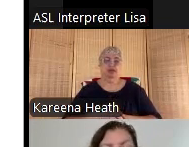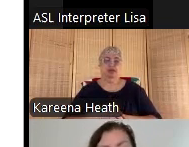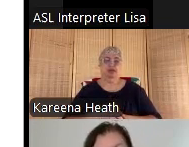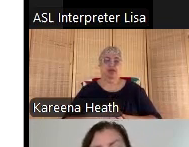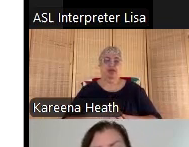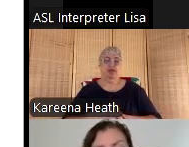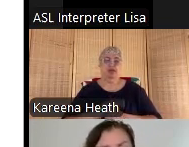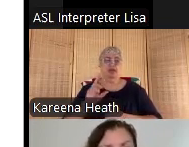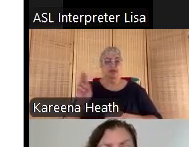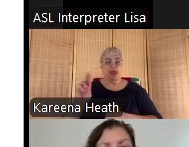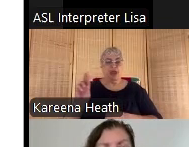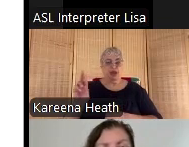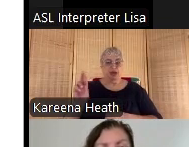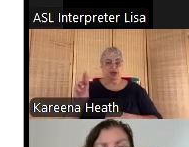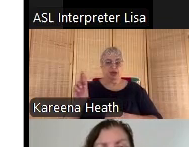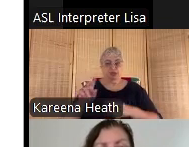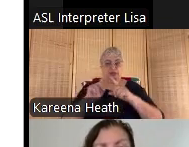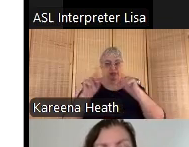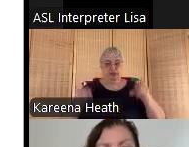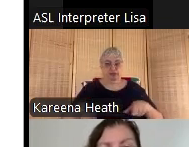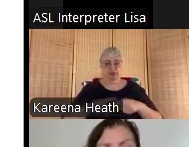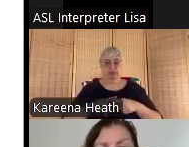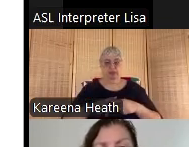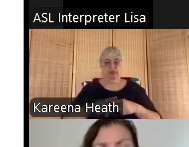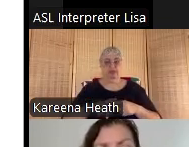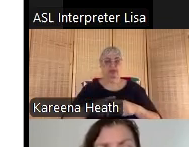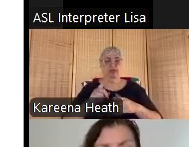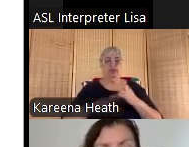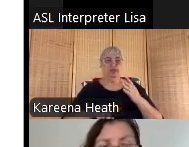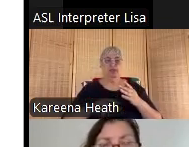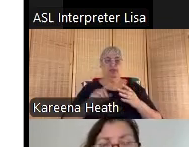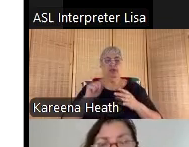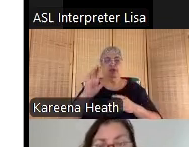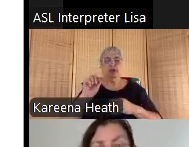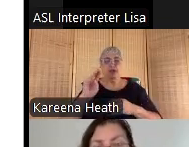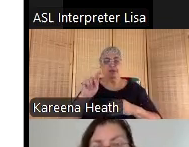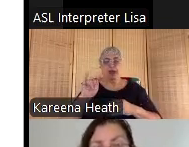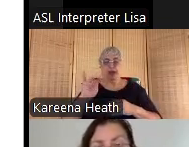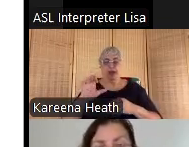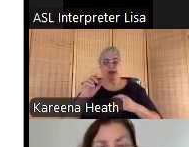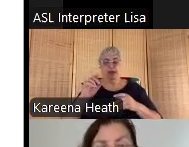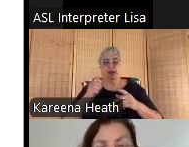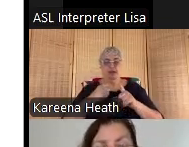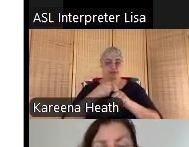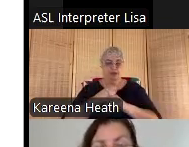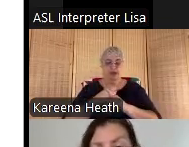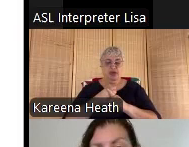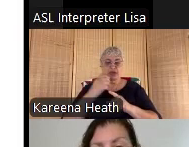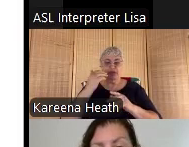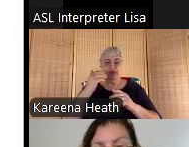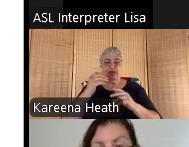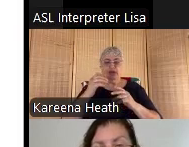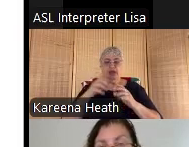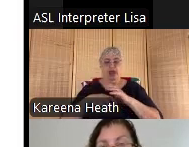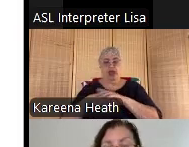On the right-hand side of the screen is the definition of what a traumatic brain injury is. It's a blow to the brain caused by an